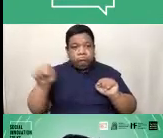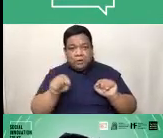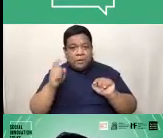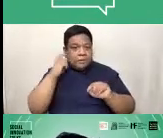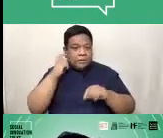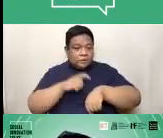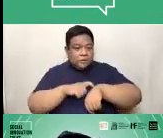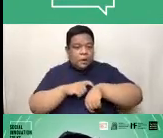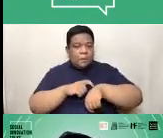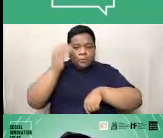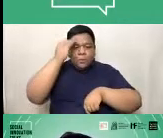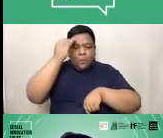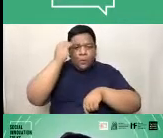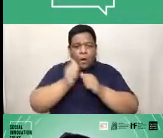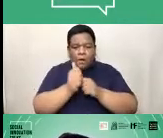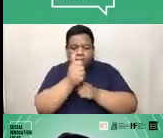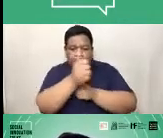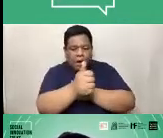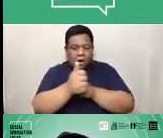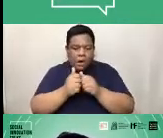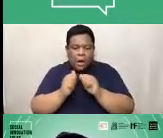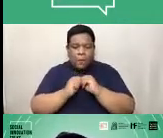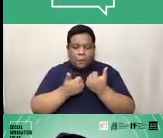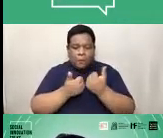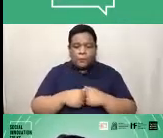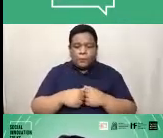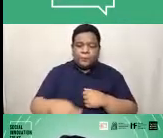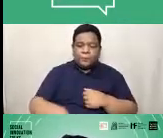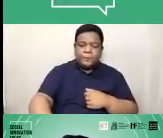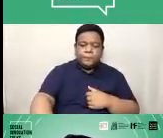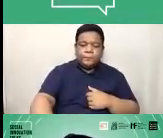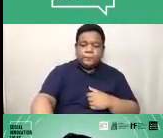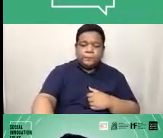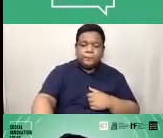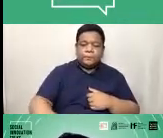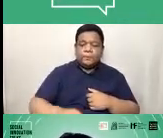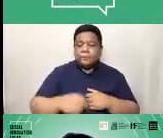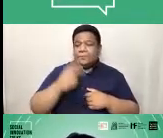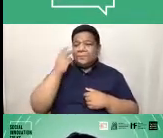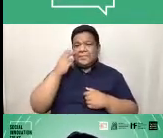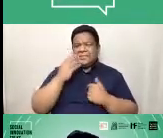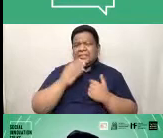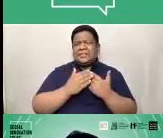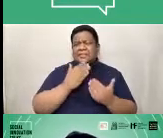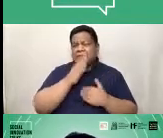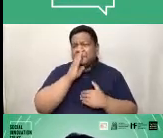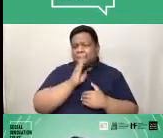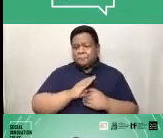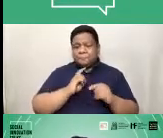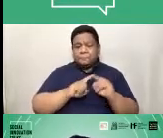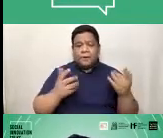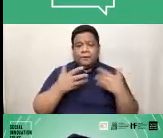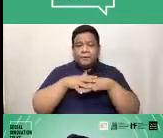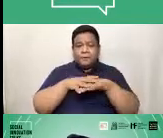can actually determine distance. And when you think of these things, they're quite simple, but you combine them with the ability to sense